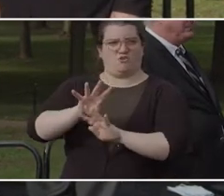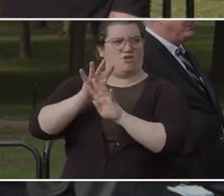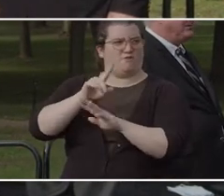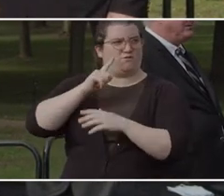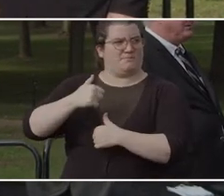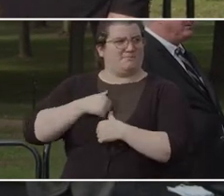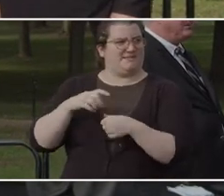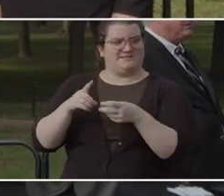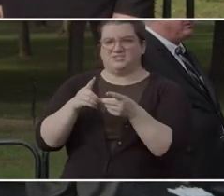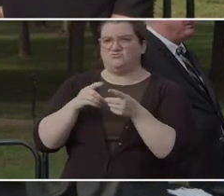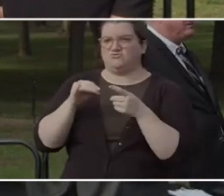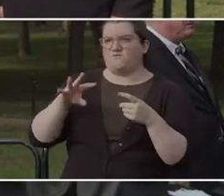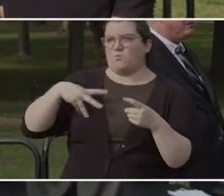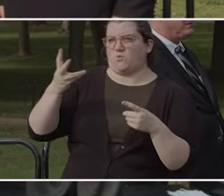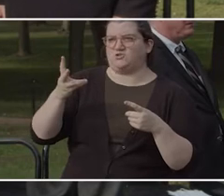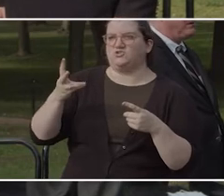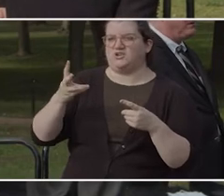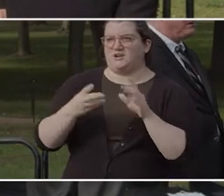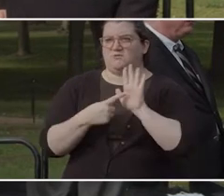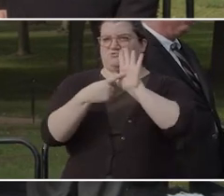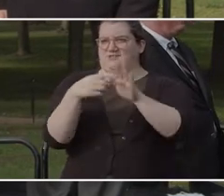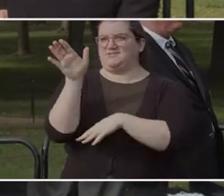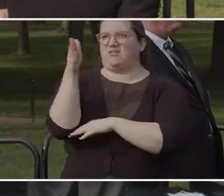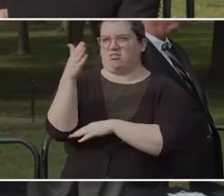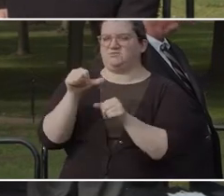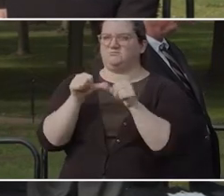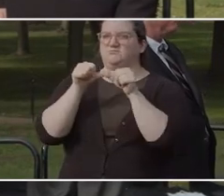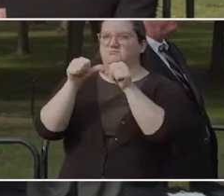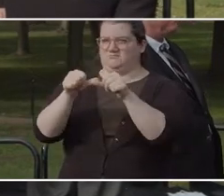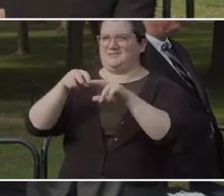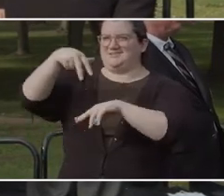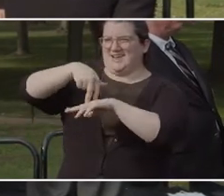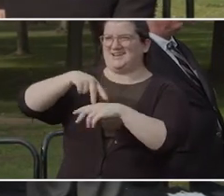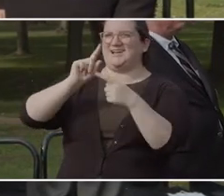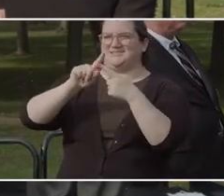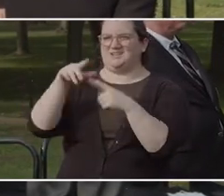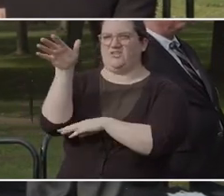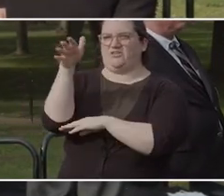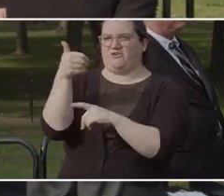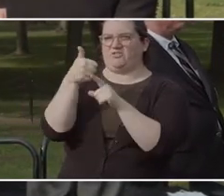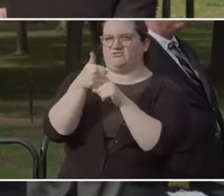Washington presents the colors, and remain standing until the colors are retired.